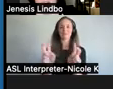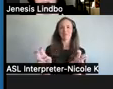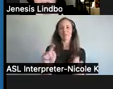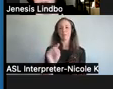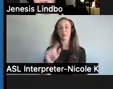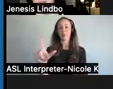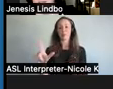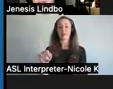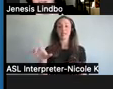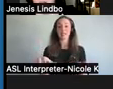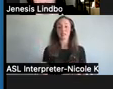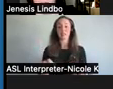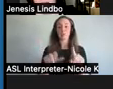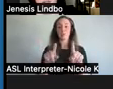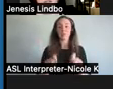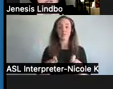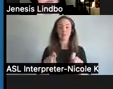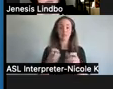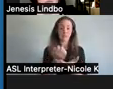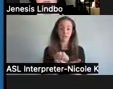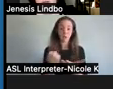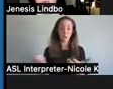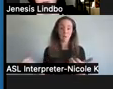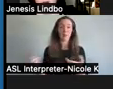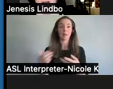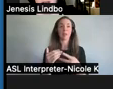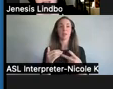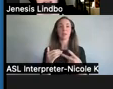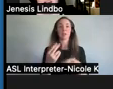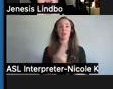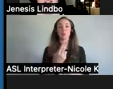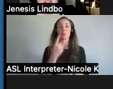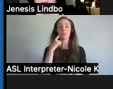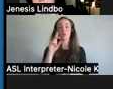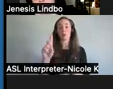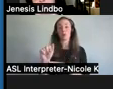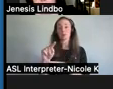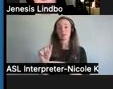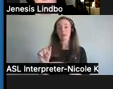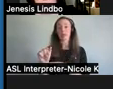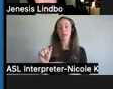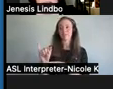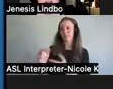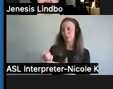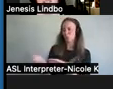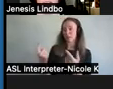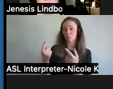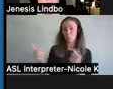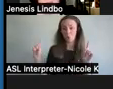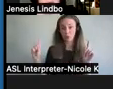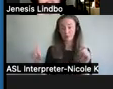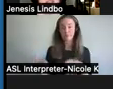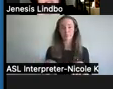an activity to test equipment, to use it for data on the efficacy of equipment, on